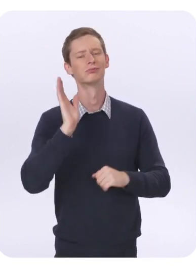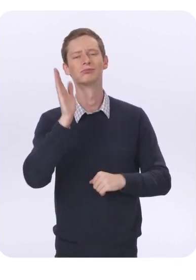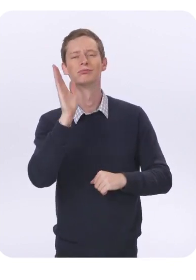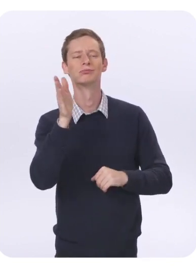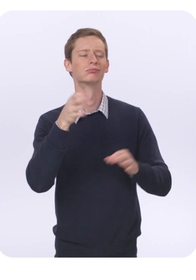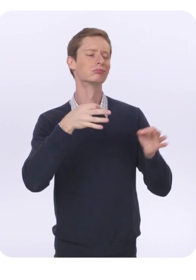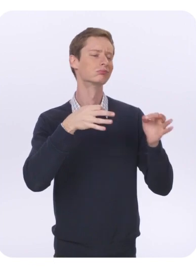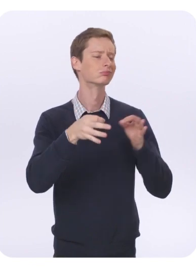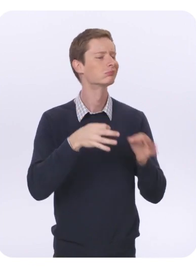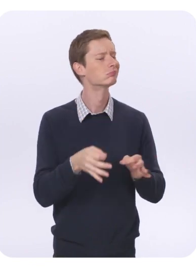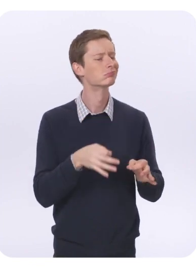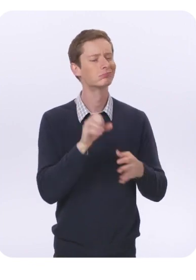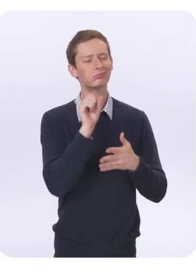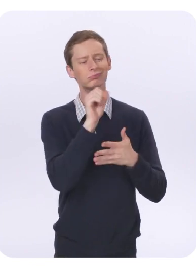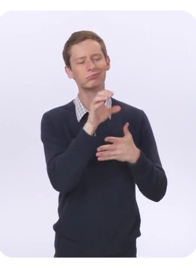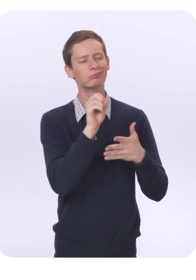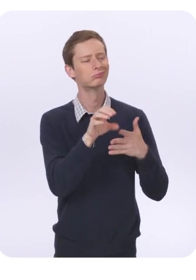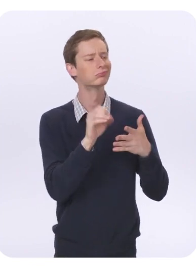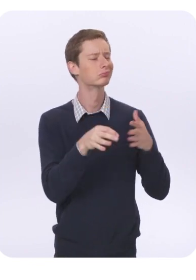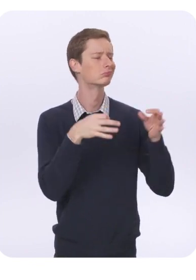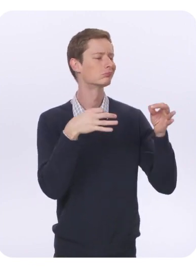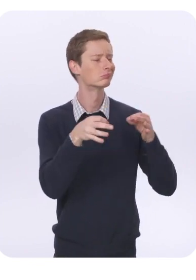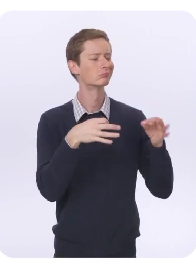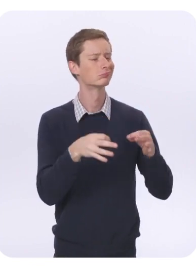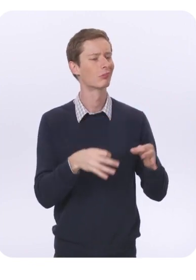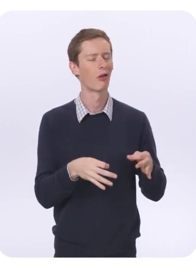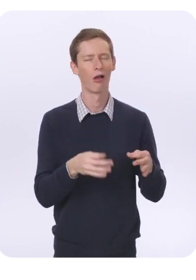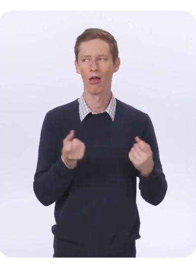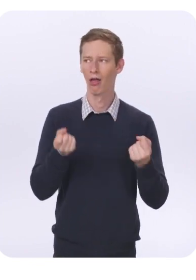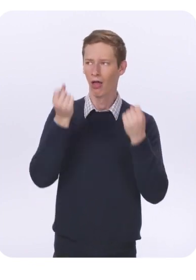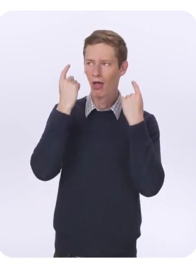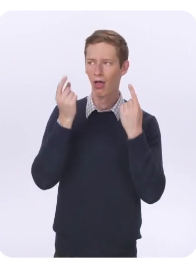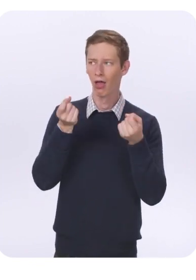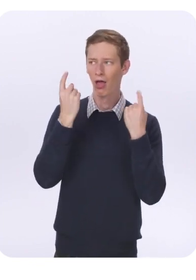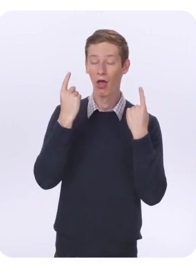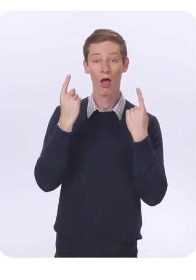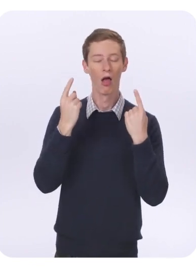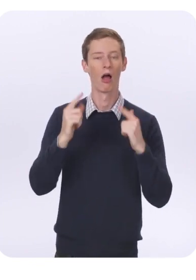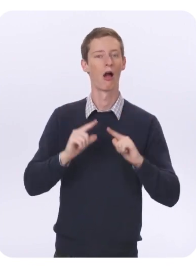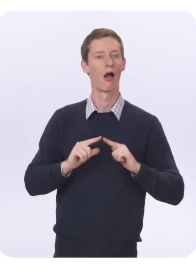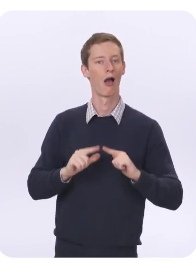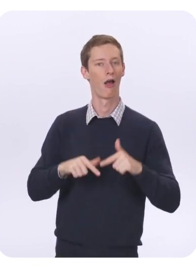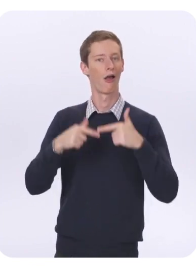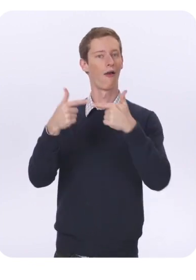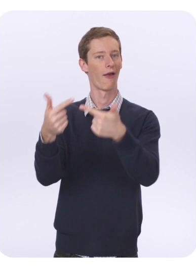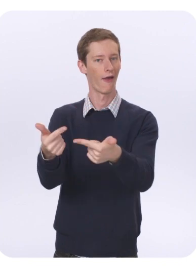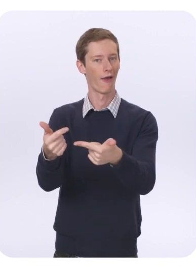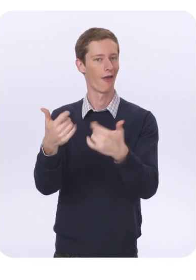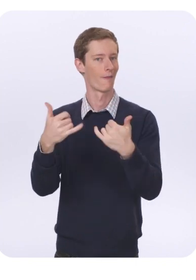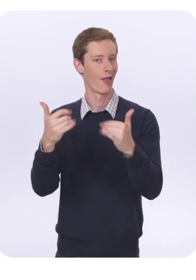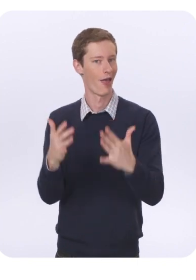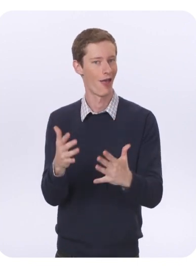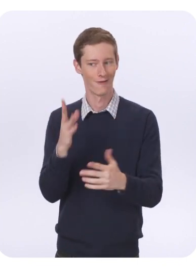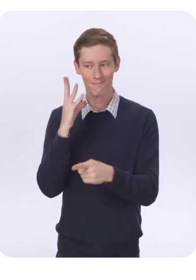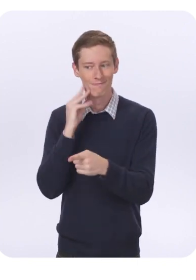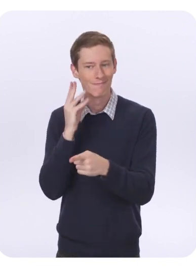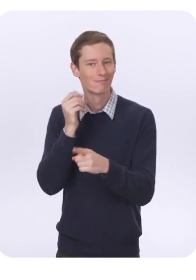these environments feel for organisms of different sizes, the players get to experience these worlds themselves.